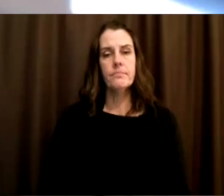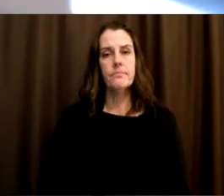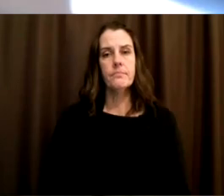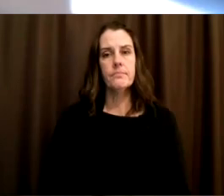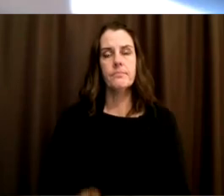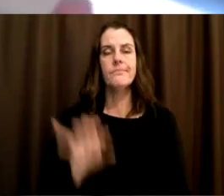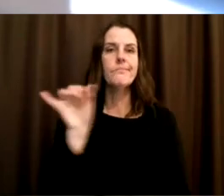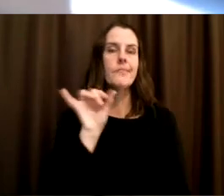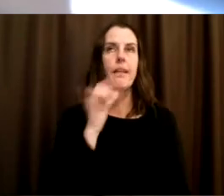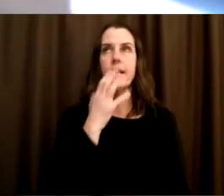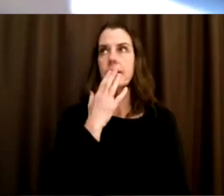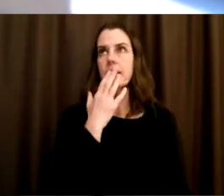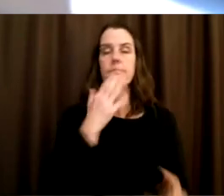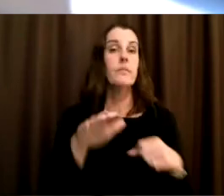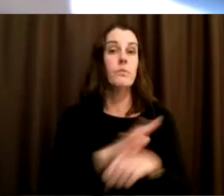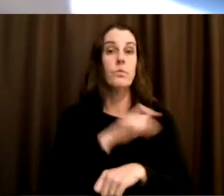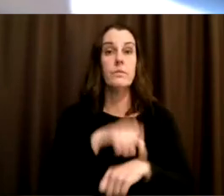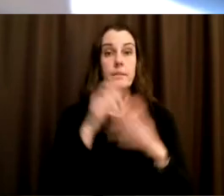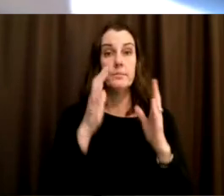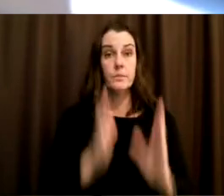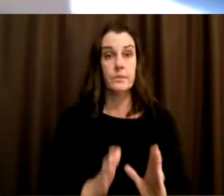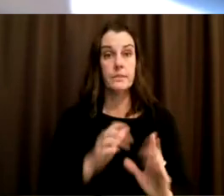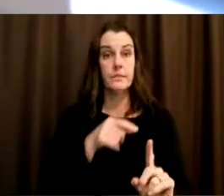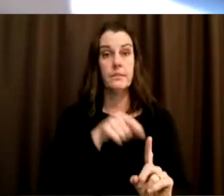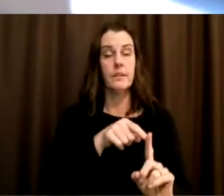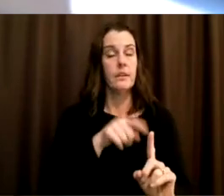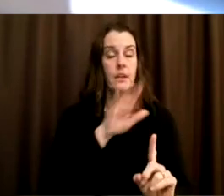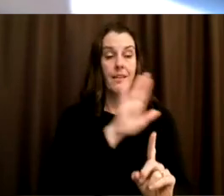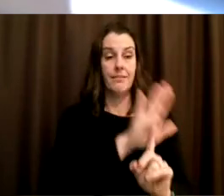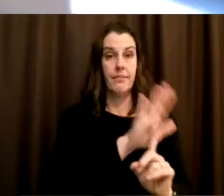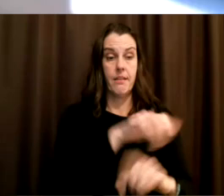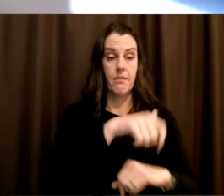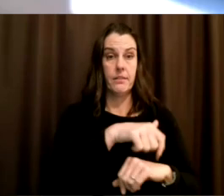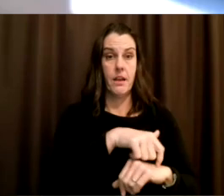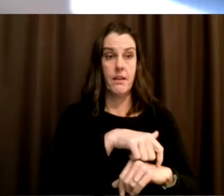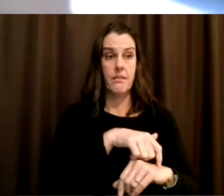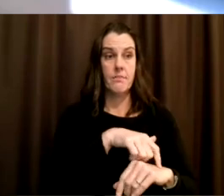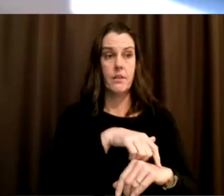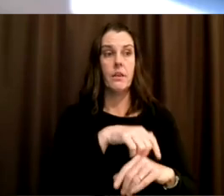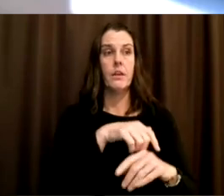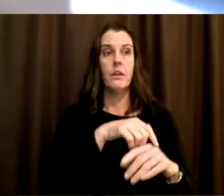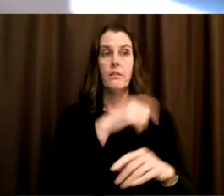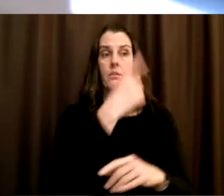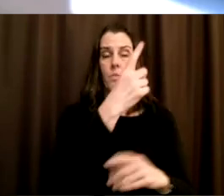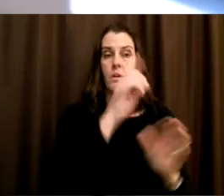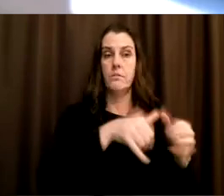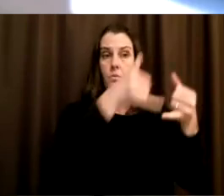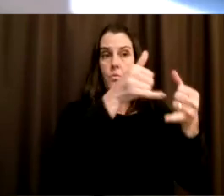Like putting a person, like a full-time person's, all of their time under the indirect for a single